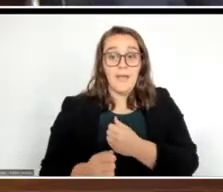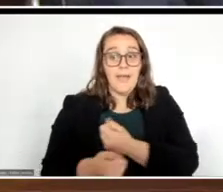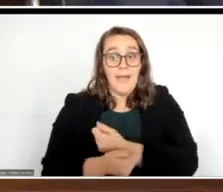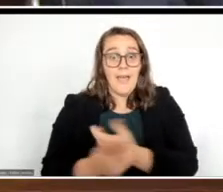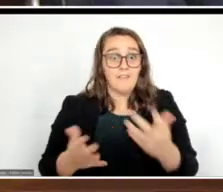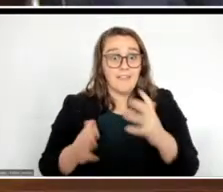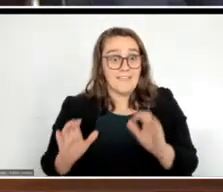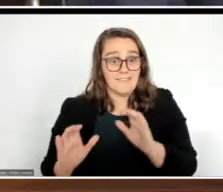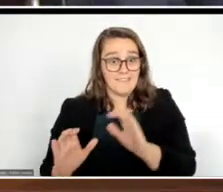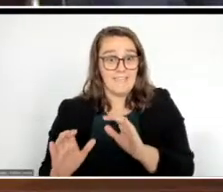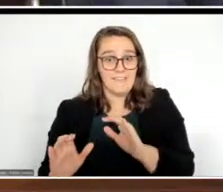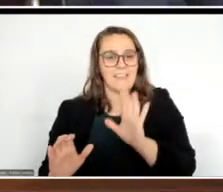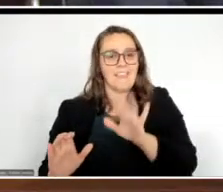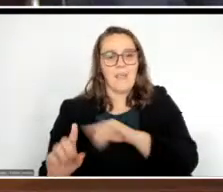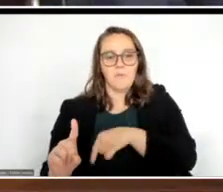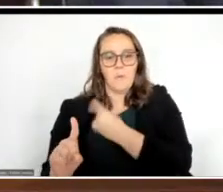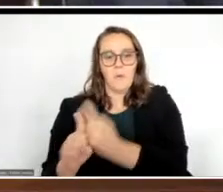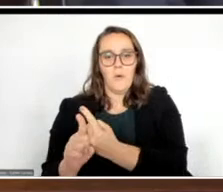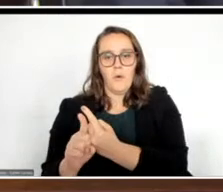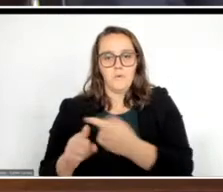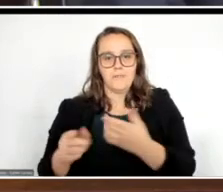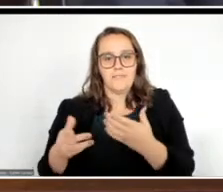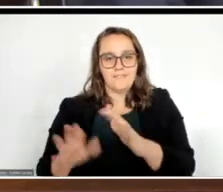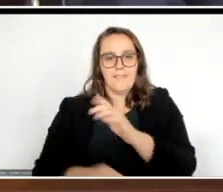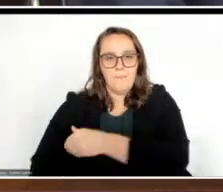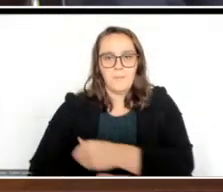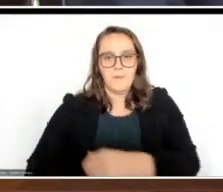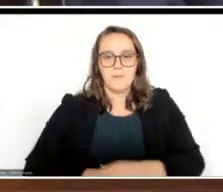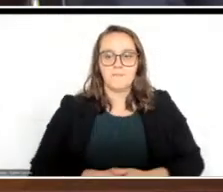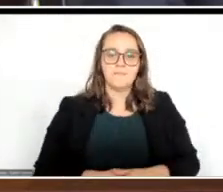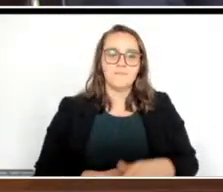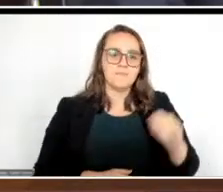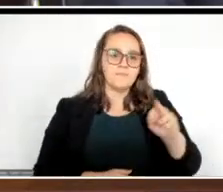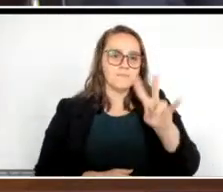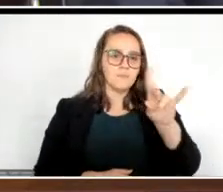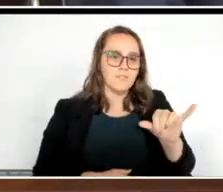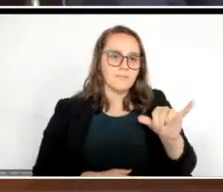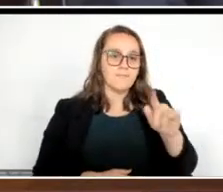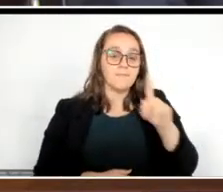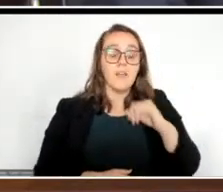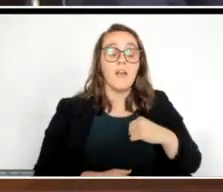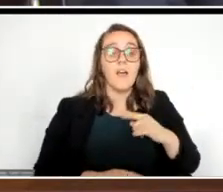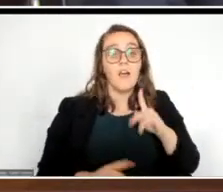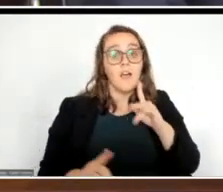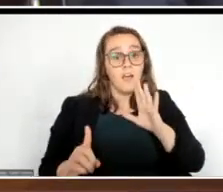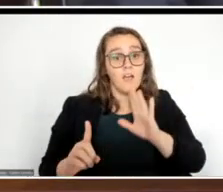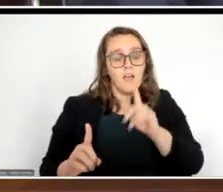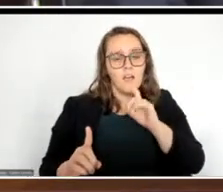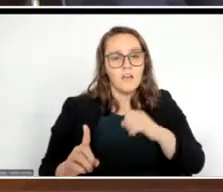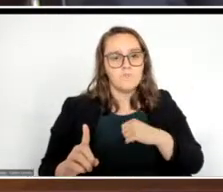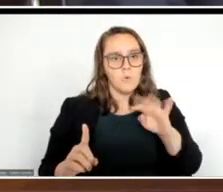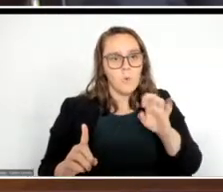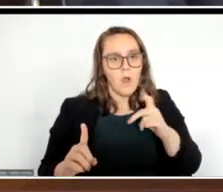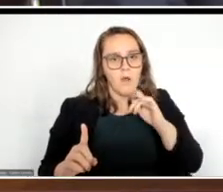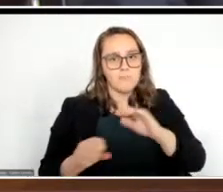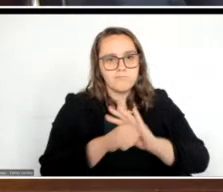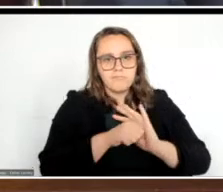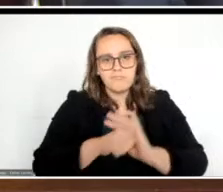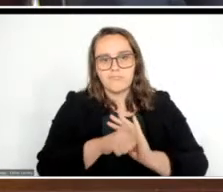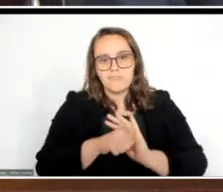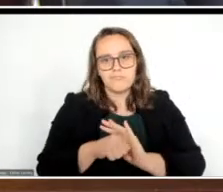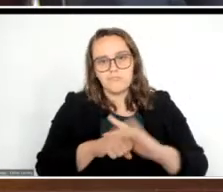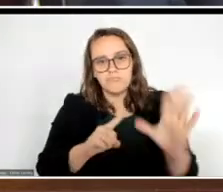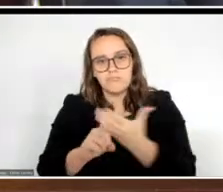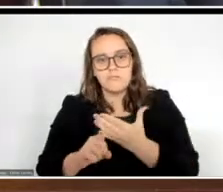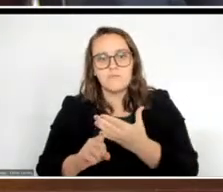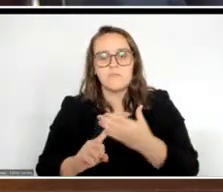no doubt that President Trump's pressure campaign on Vice President Pence was significant. On the morning of January 6th, President